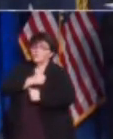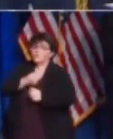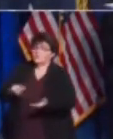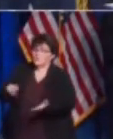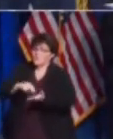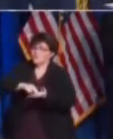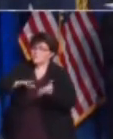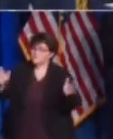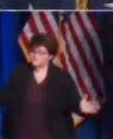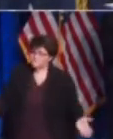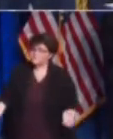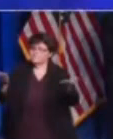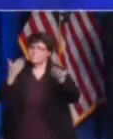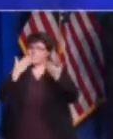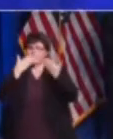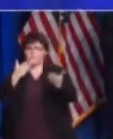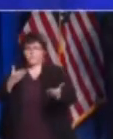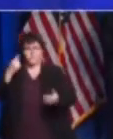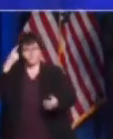thank you to them.